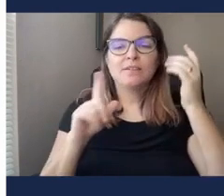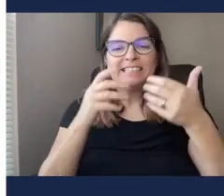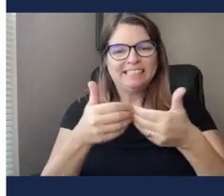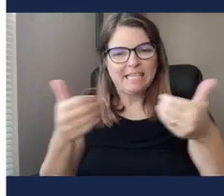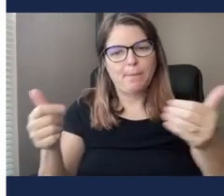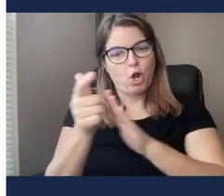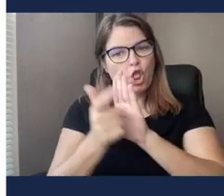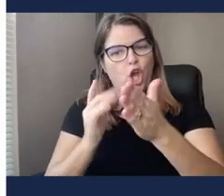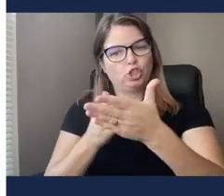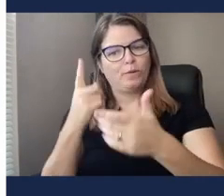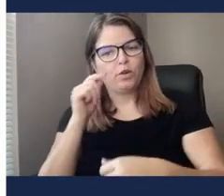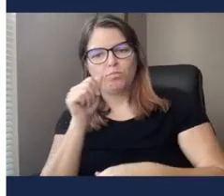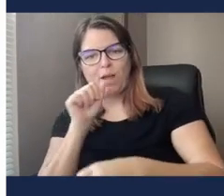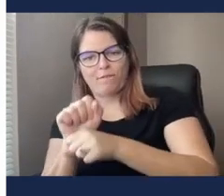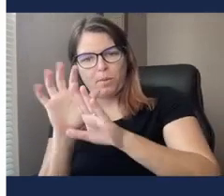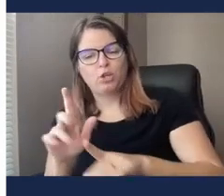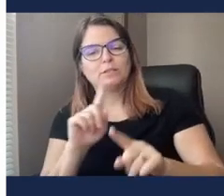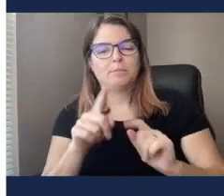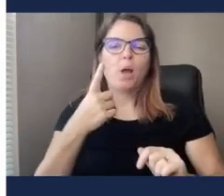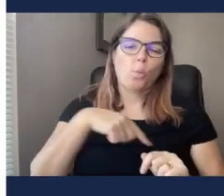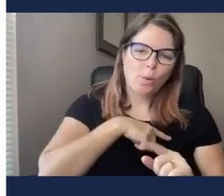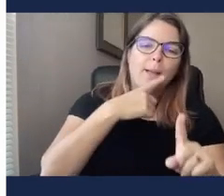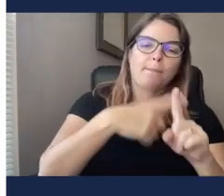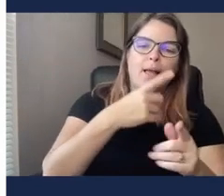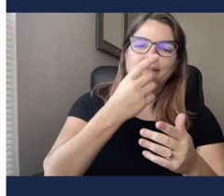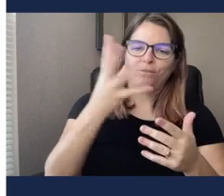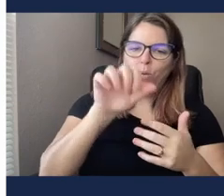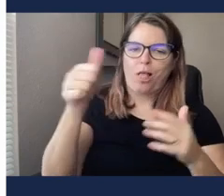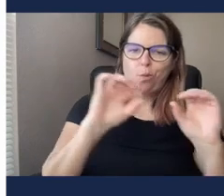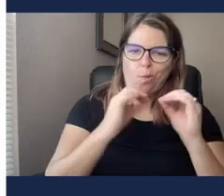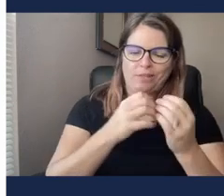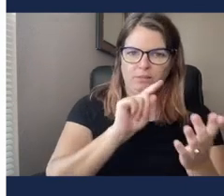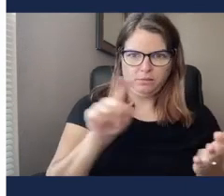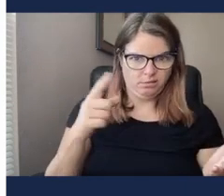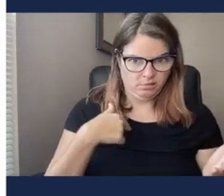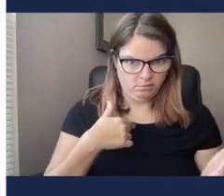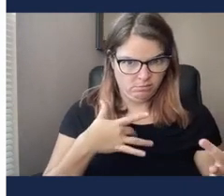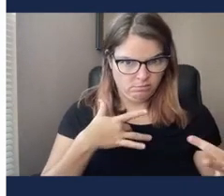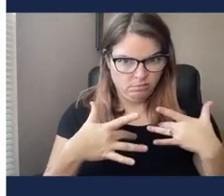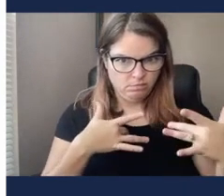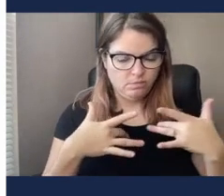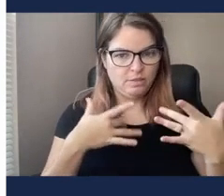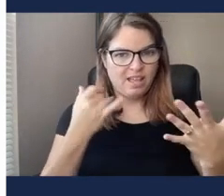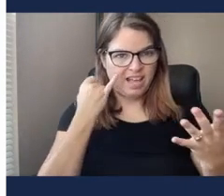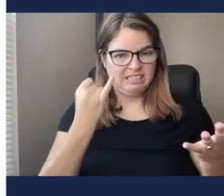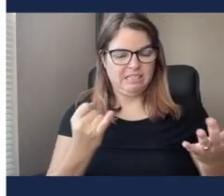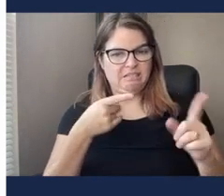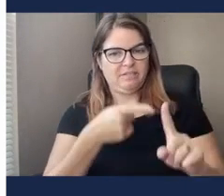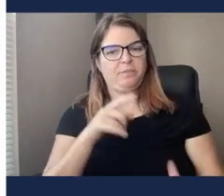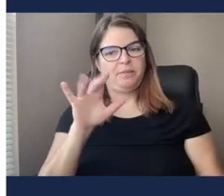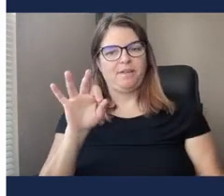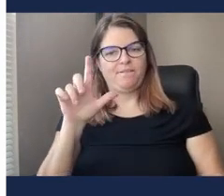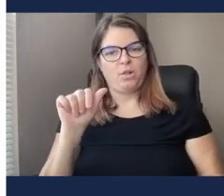the employers, but we and a few other organizations were alarmed at the idea that the Florida